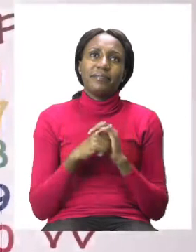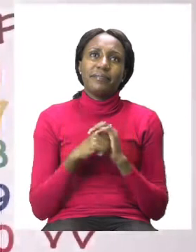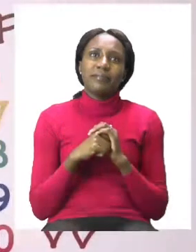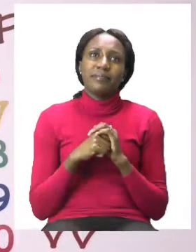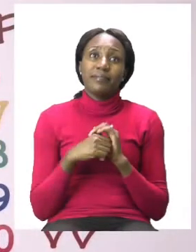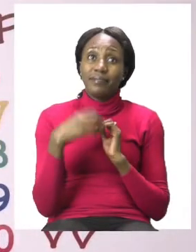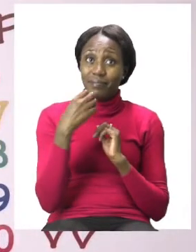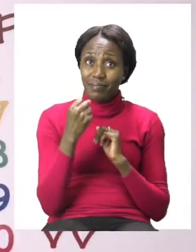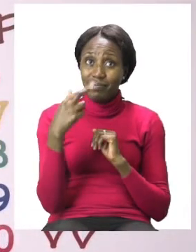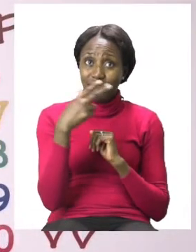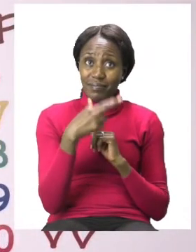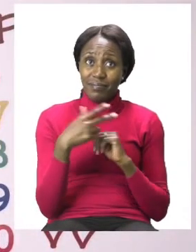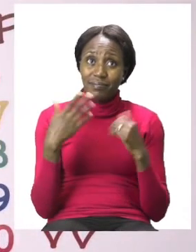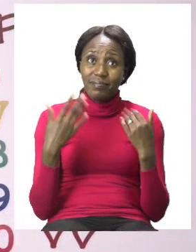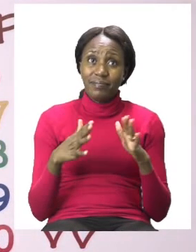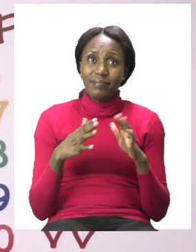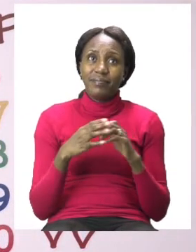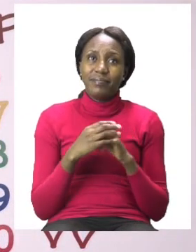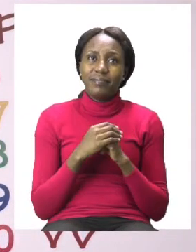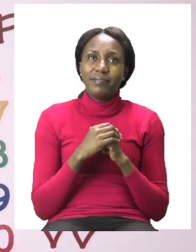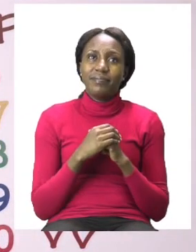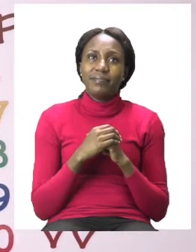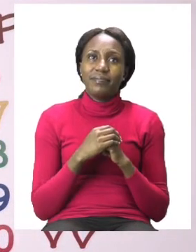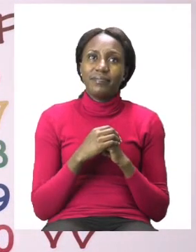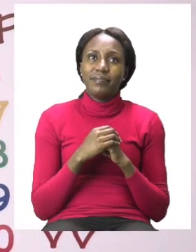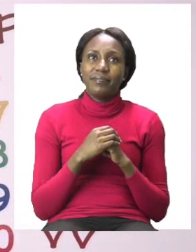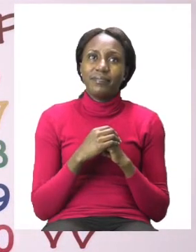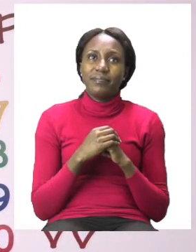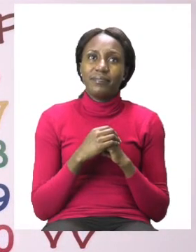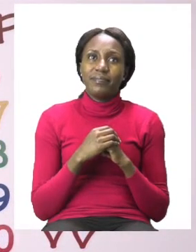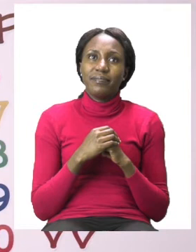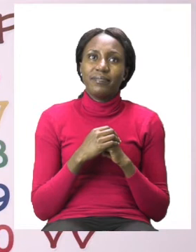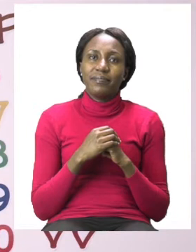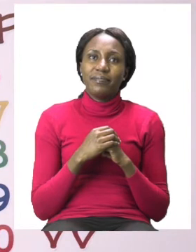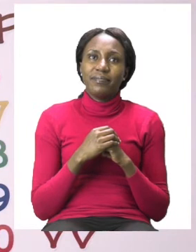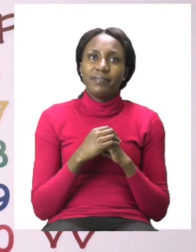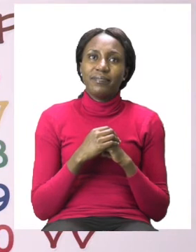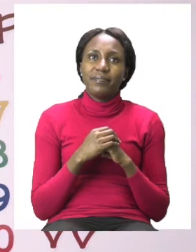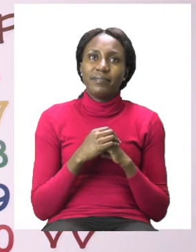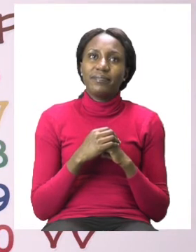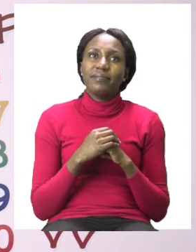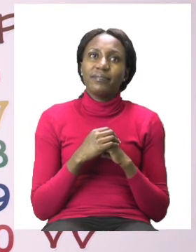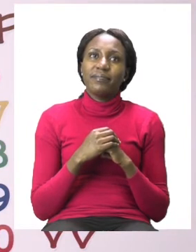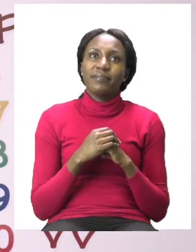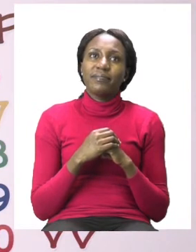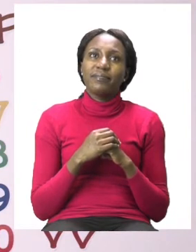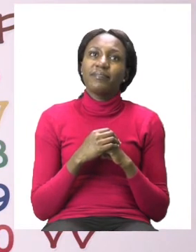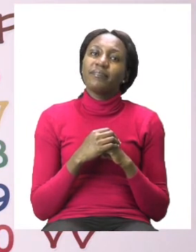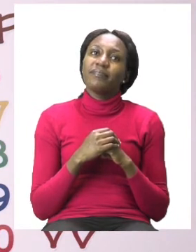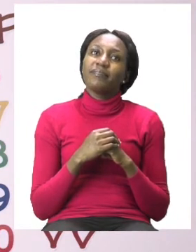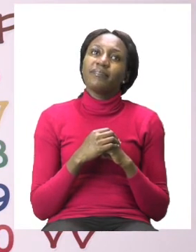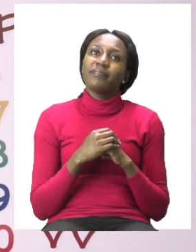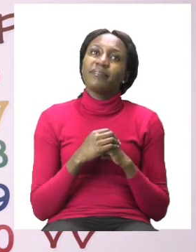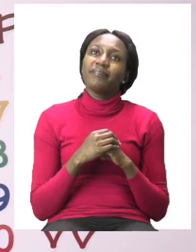out the ones that we're going to use. And I'm going to make sure that we talk about each person's action. But